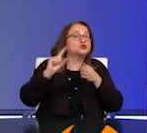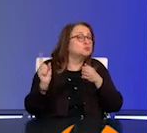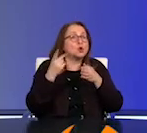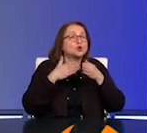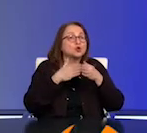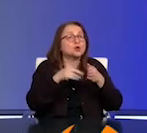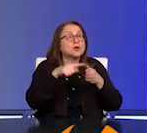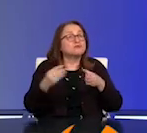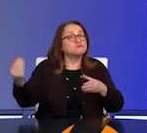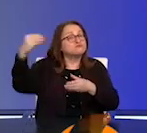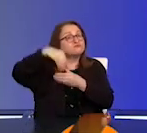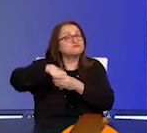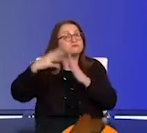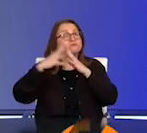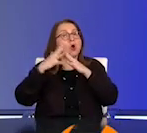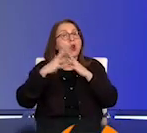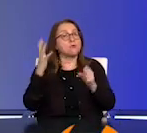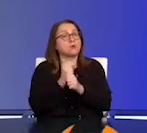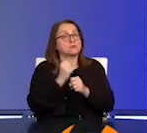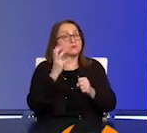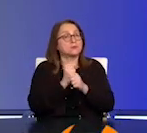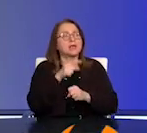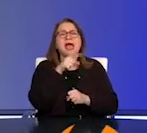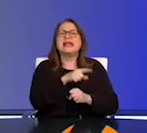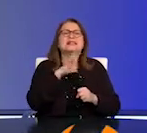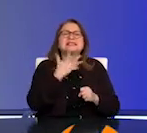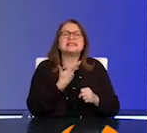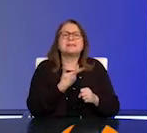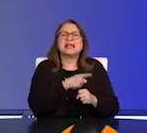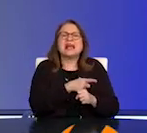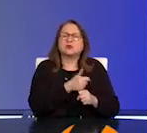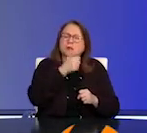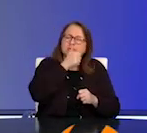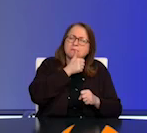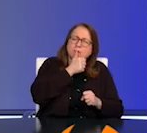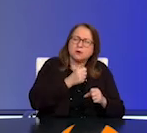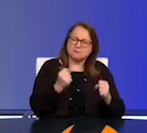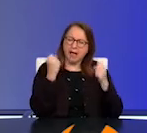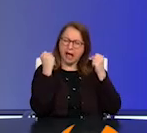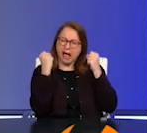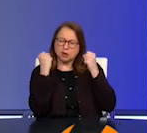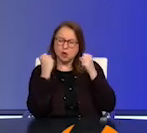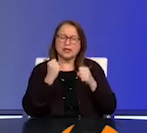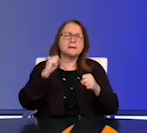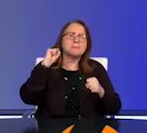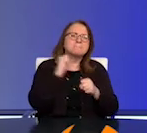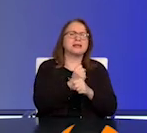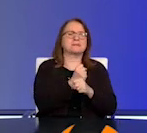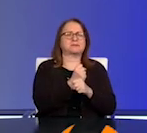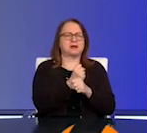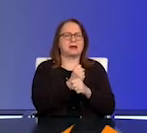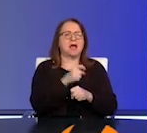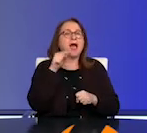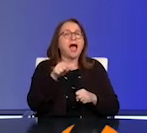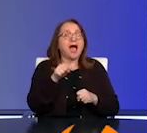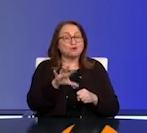Carteria, of course, means perseverance or endurance. It was a name that was particularly